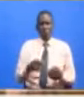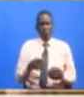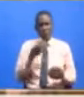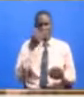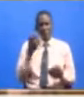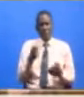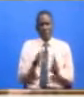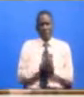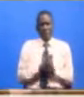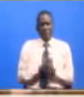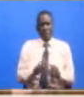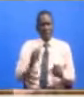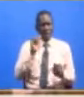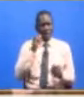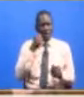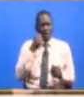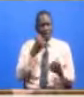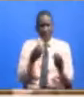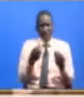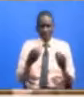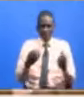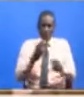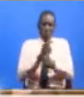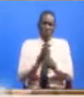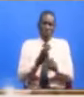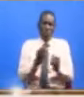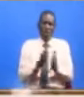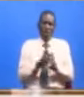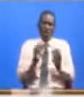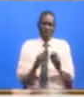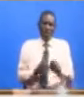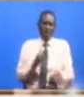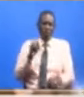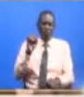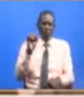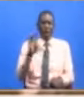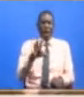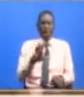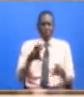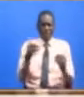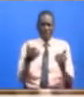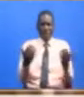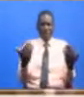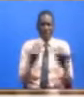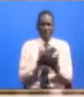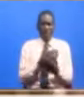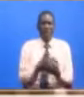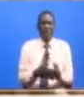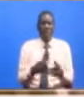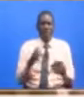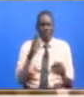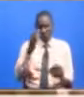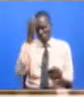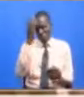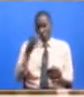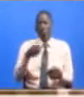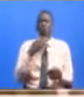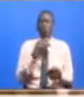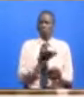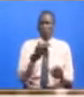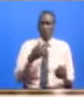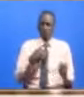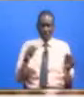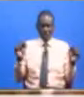convenient, and they are quite nice. They are easy to wear, and I think it would be great to if you could even see these, because we want you to